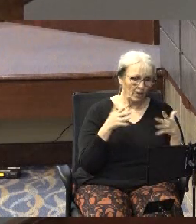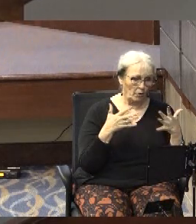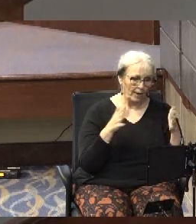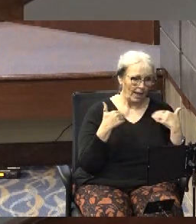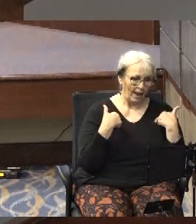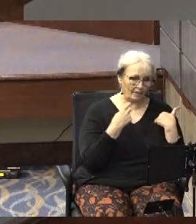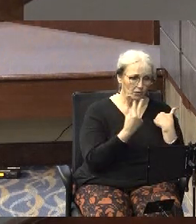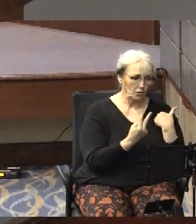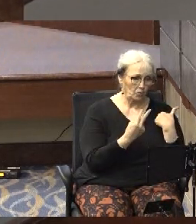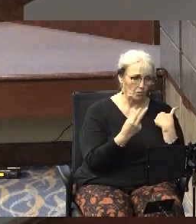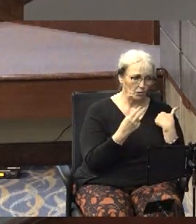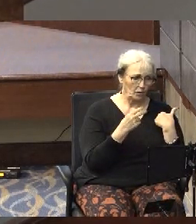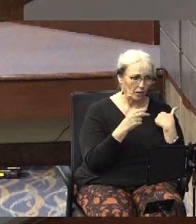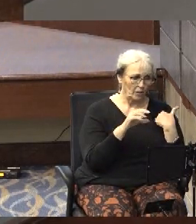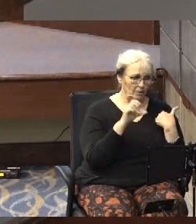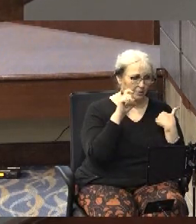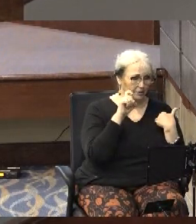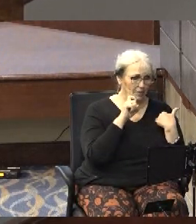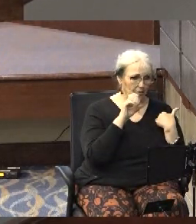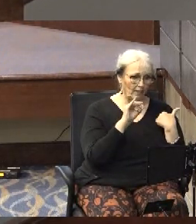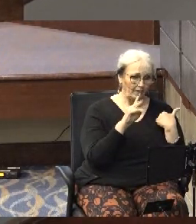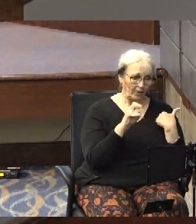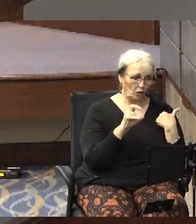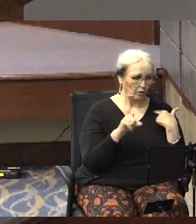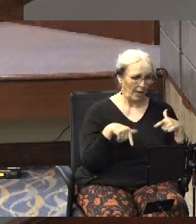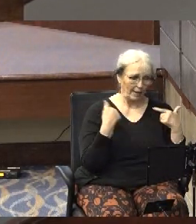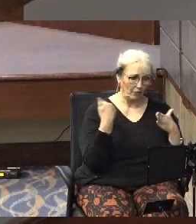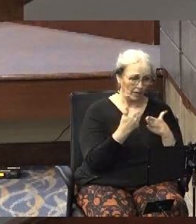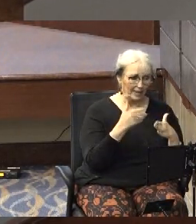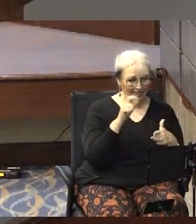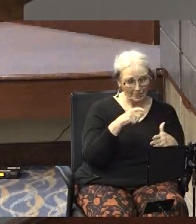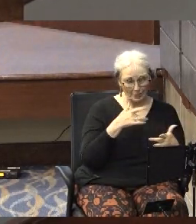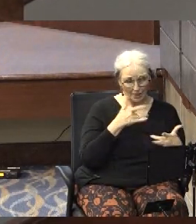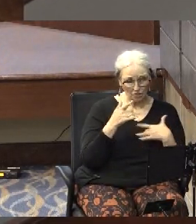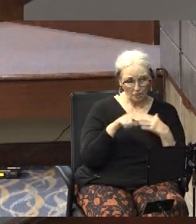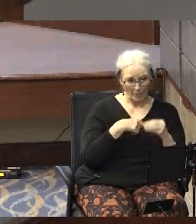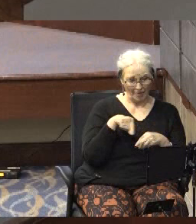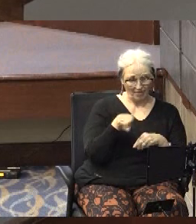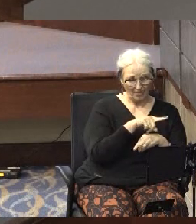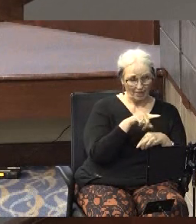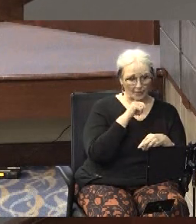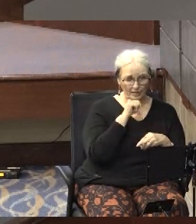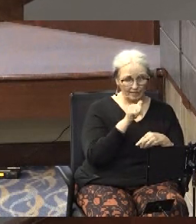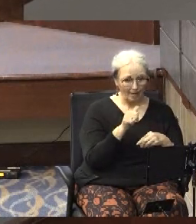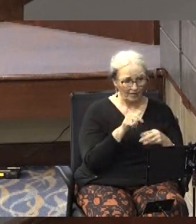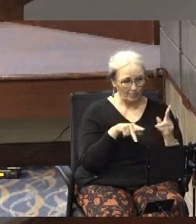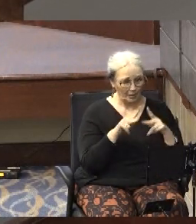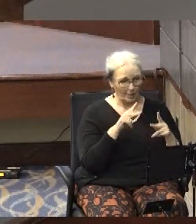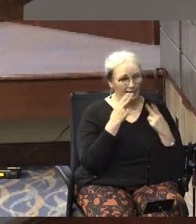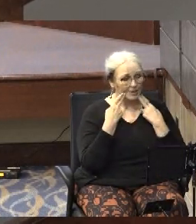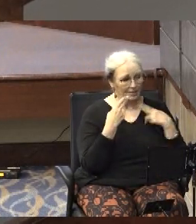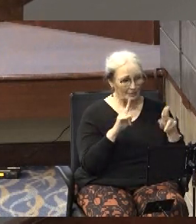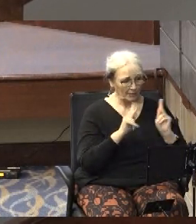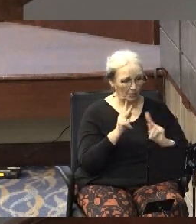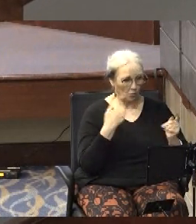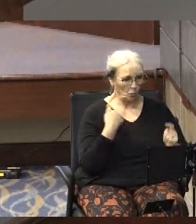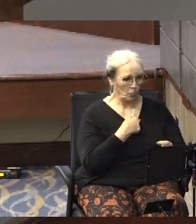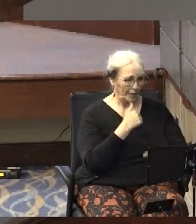sex offenders that live right across from her. So they need to be worried about those people, not the innocent that we help.